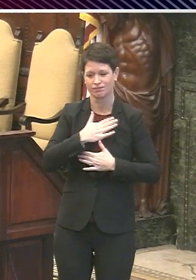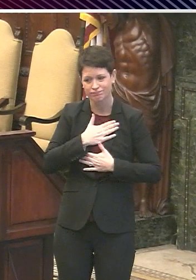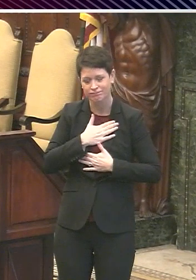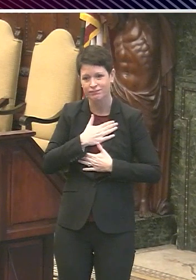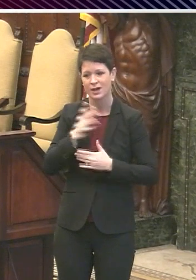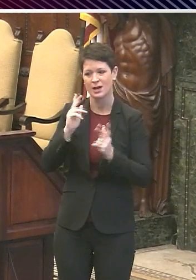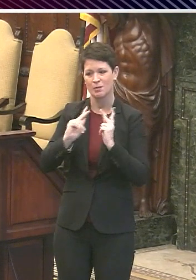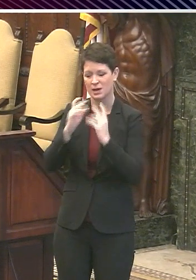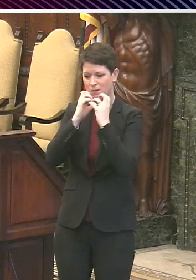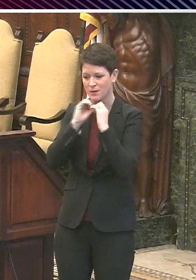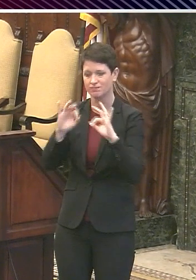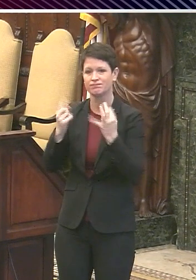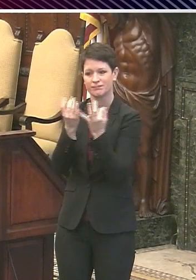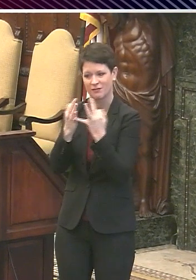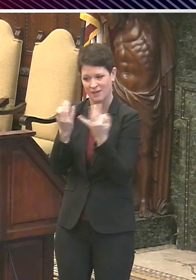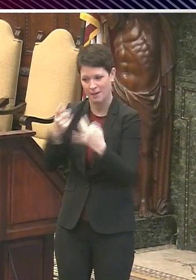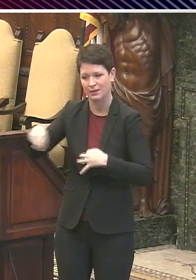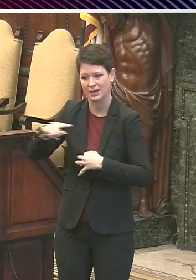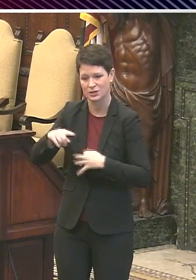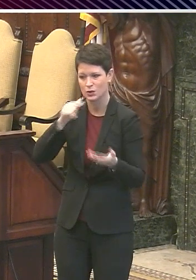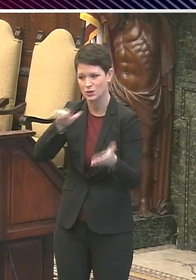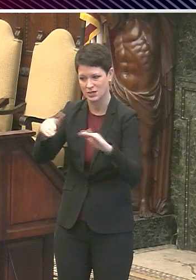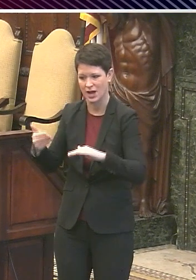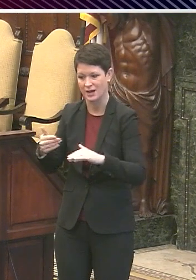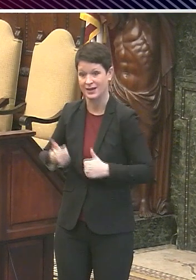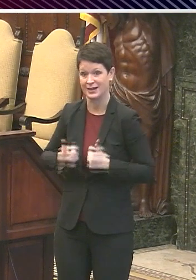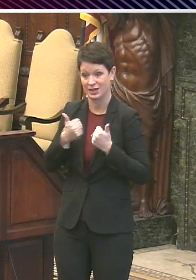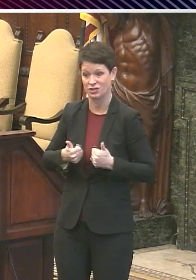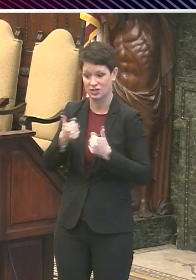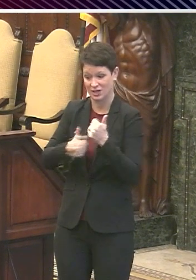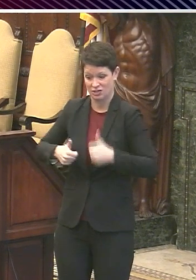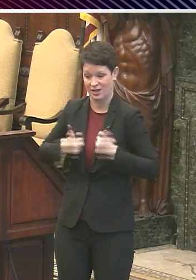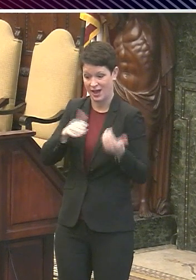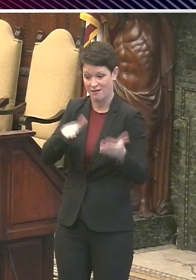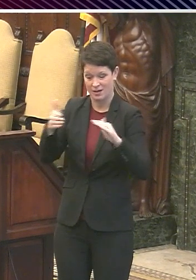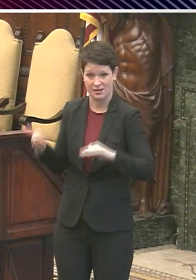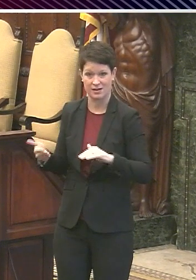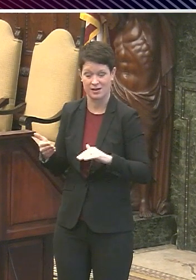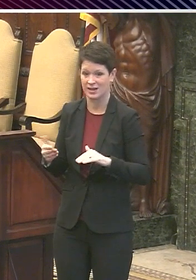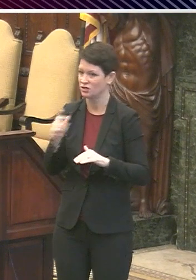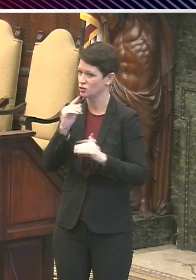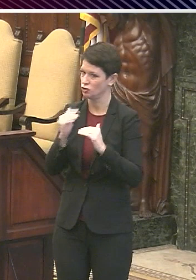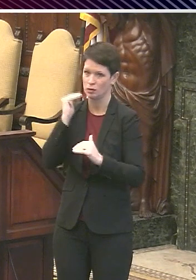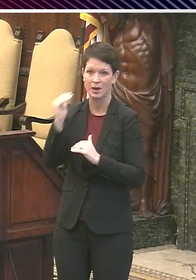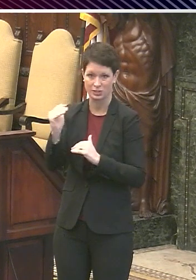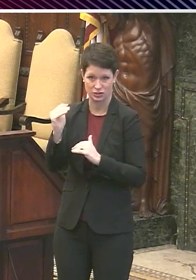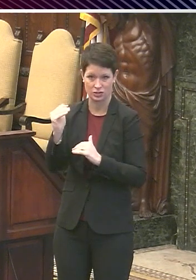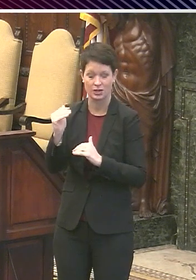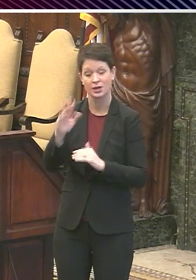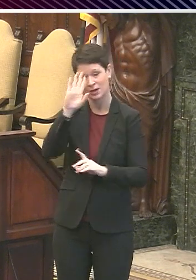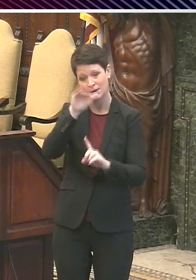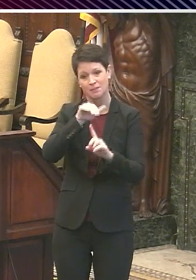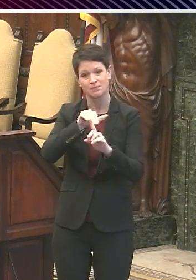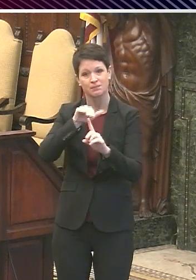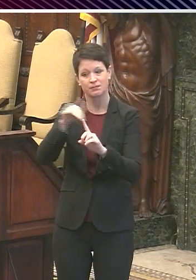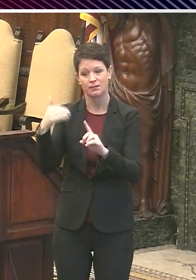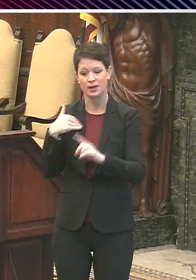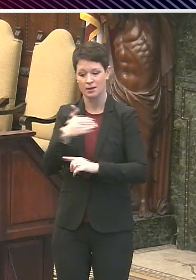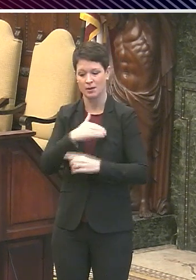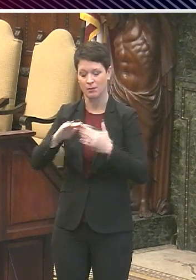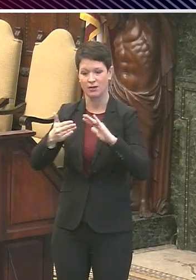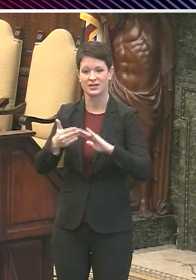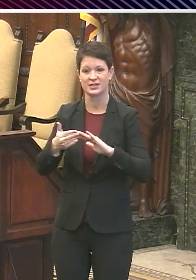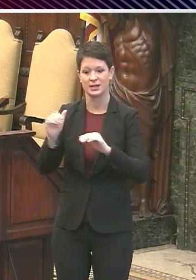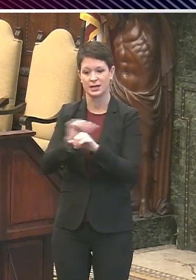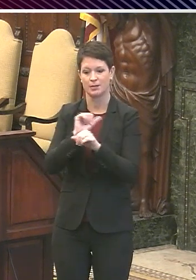loved ones of those we've lost. Each life taken is one too many. With that in mind, I do have to recognize another member of our